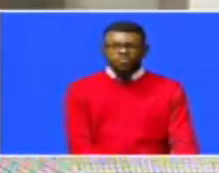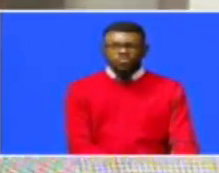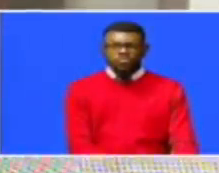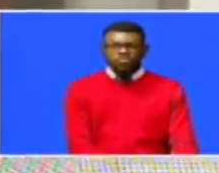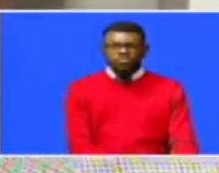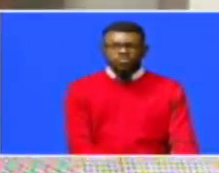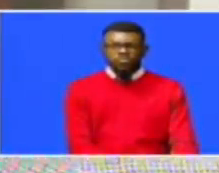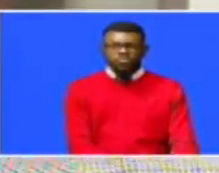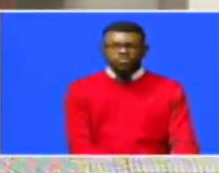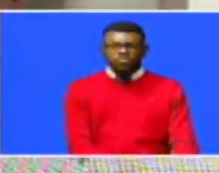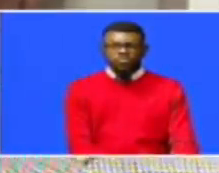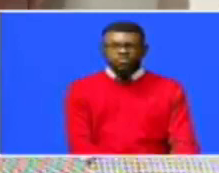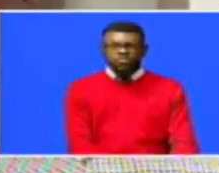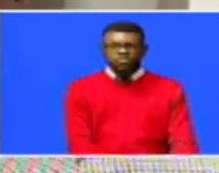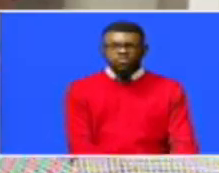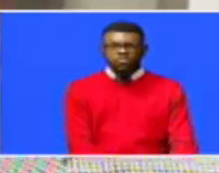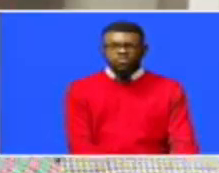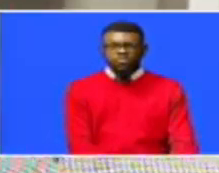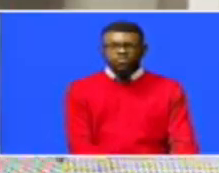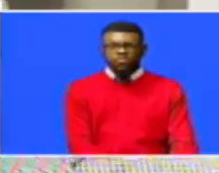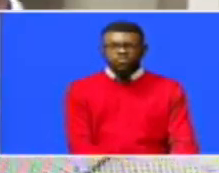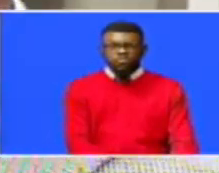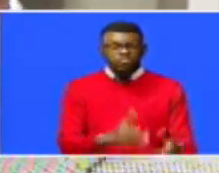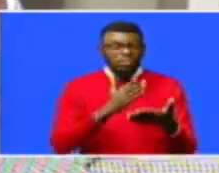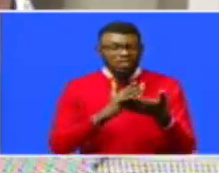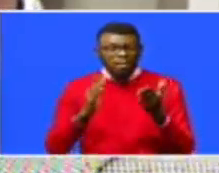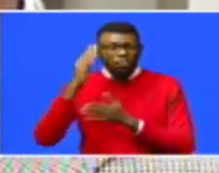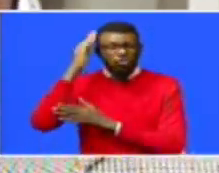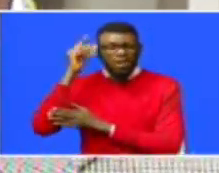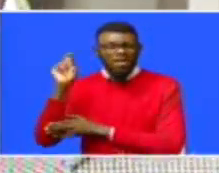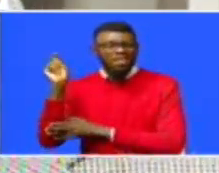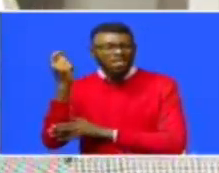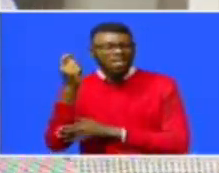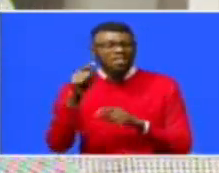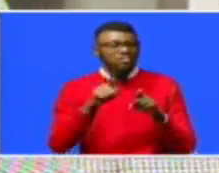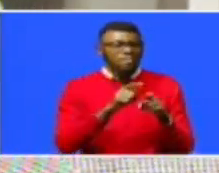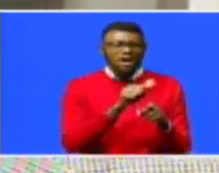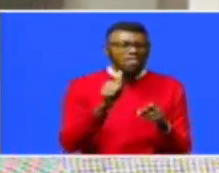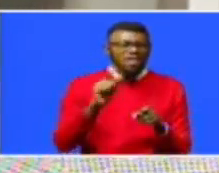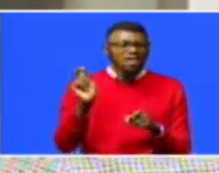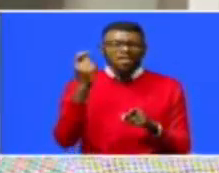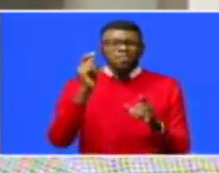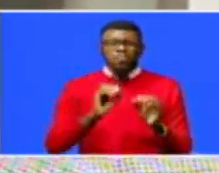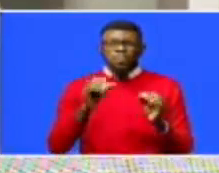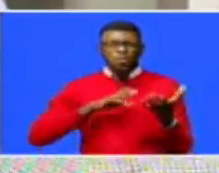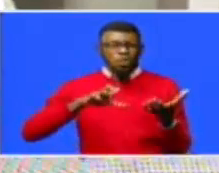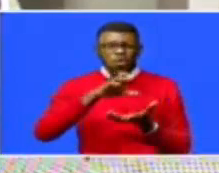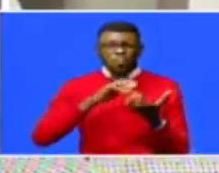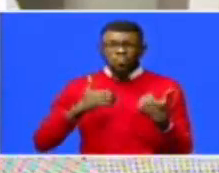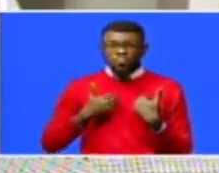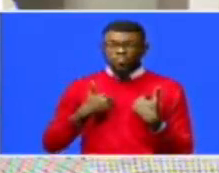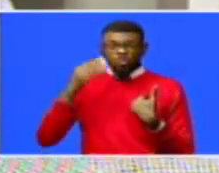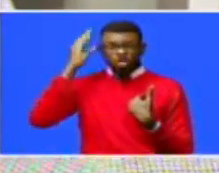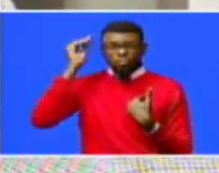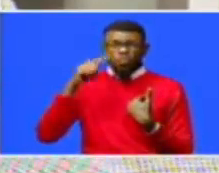There's both a mixture of the Somalis who are Kenyans and the Somalis who are not Kenyans. And therefore, the Somalis who are